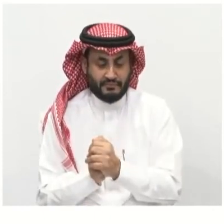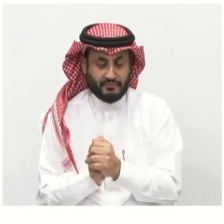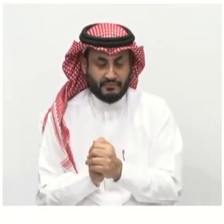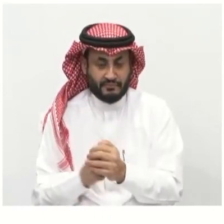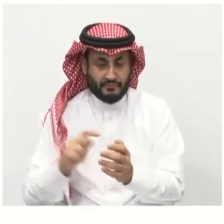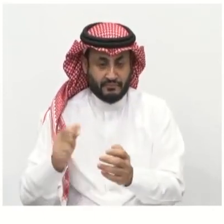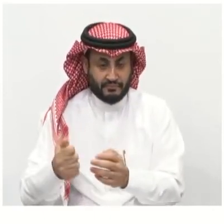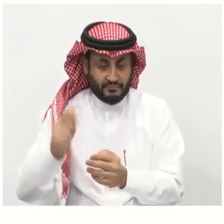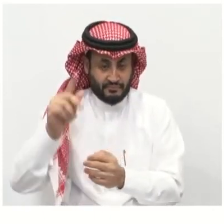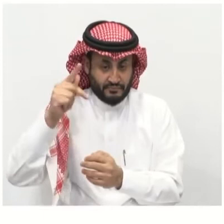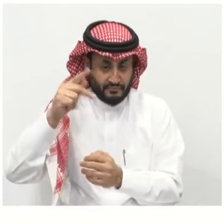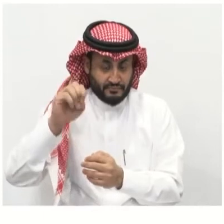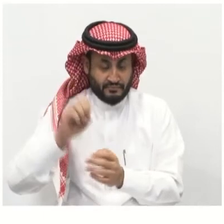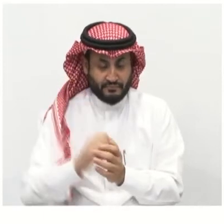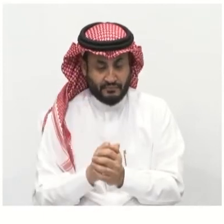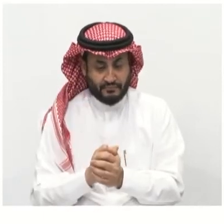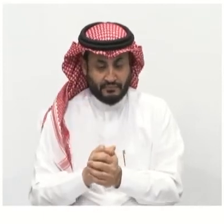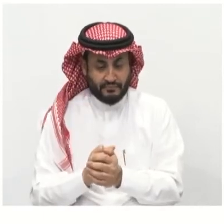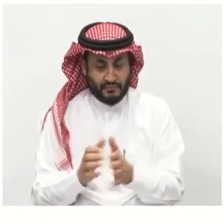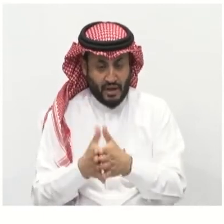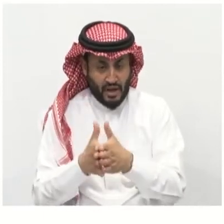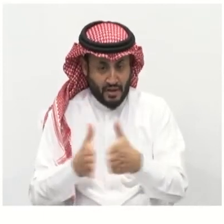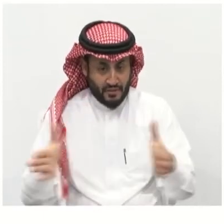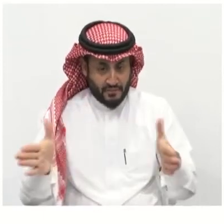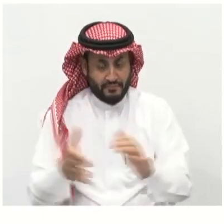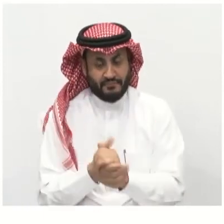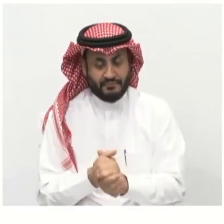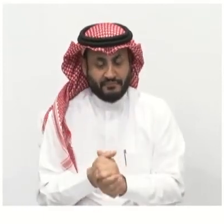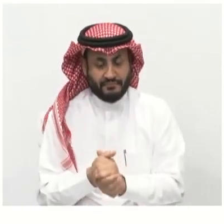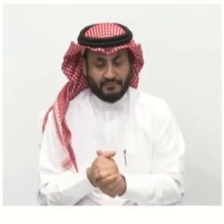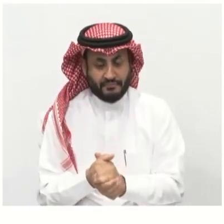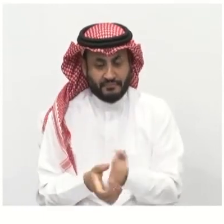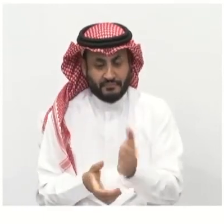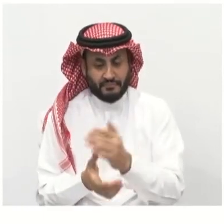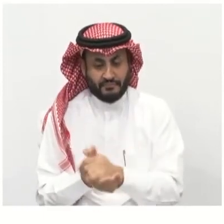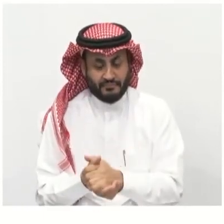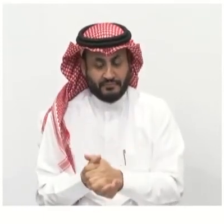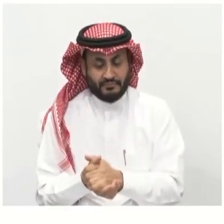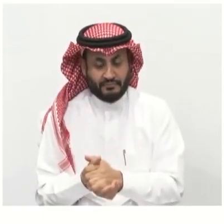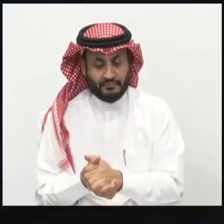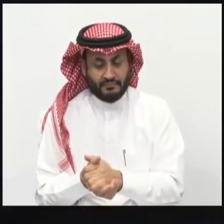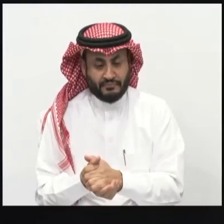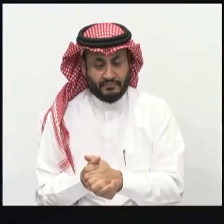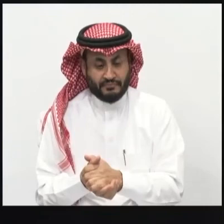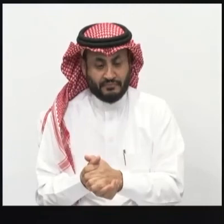tape. Excellent. With a long A. Here we have a picture of a